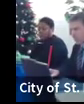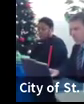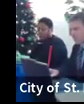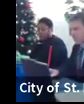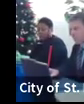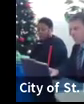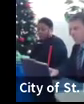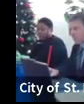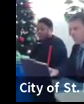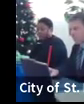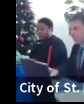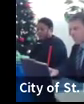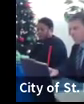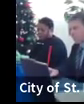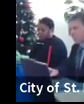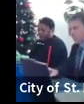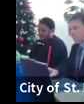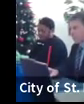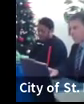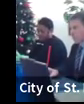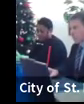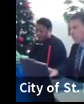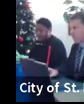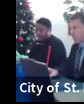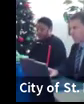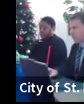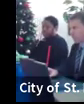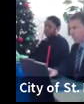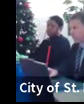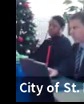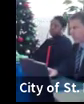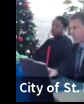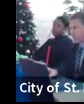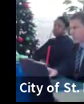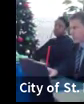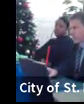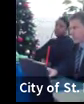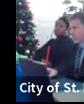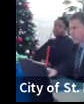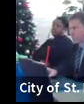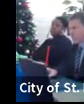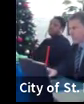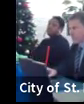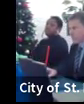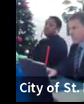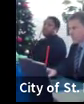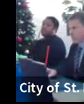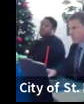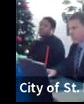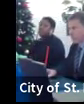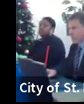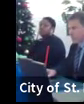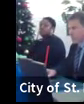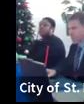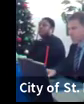There are 2 of those development types for mixed-use opportunities for housing development, but really exploring